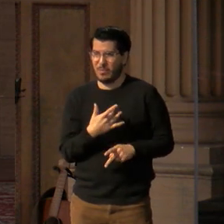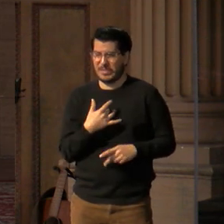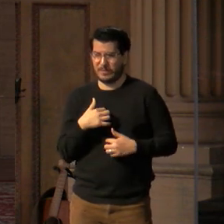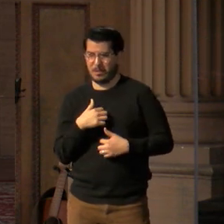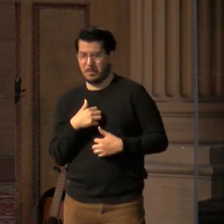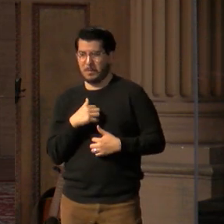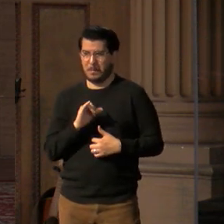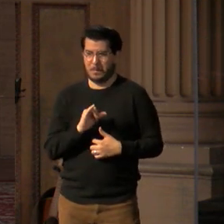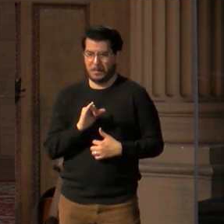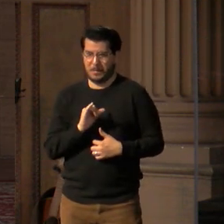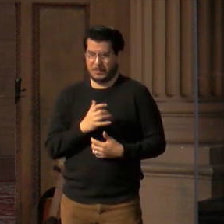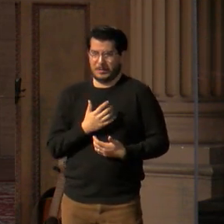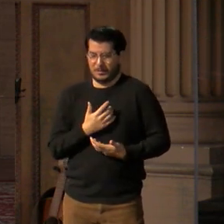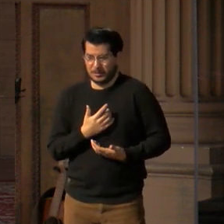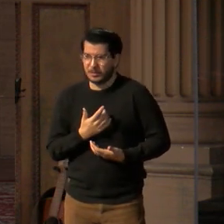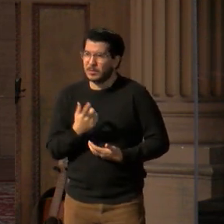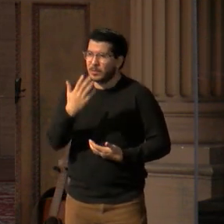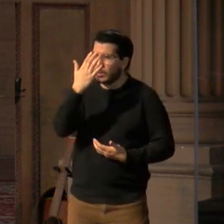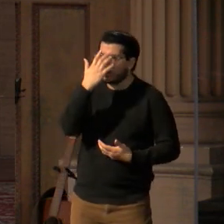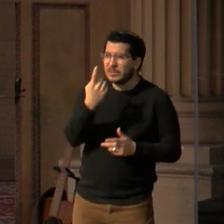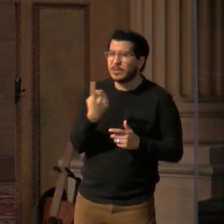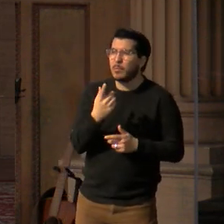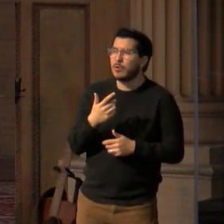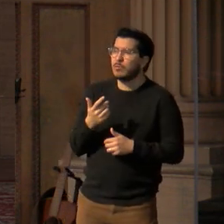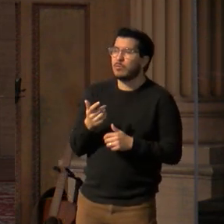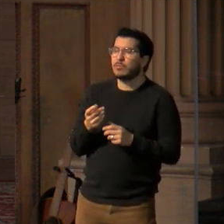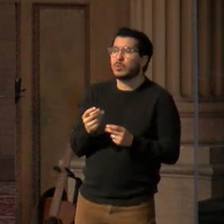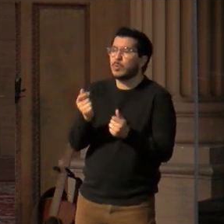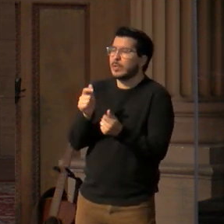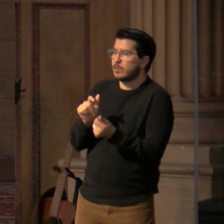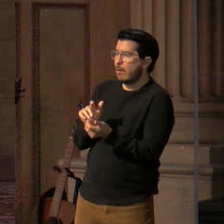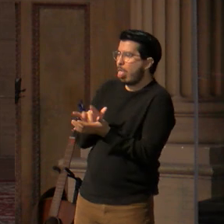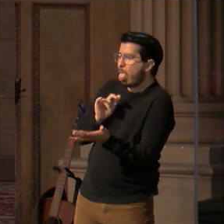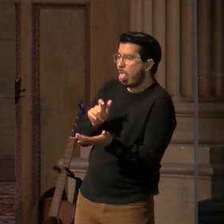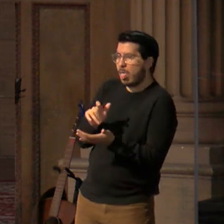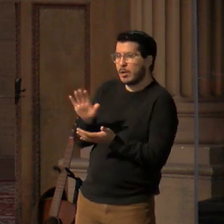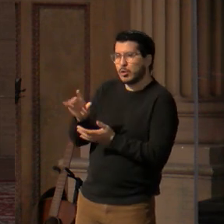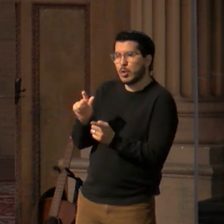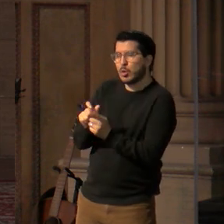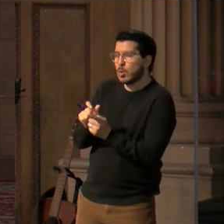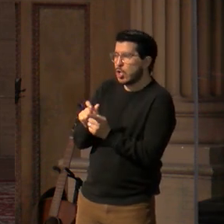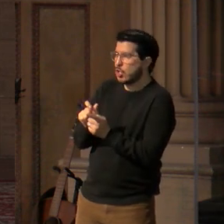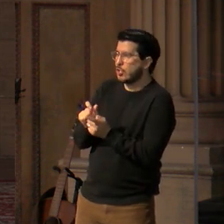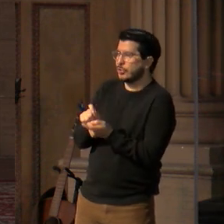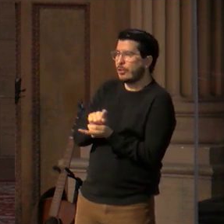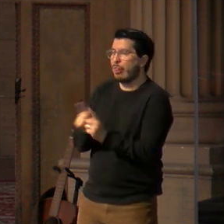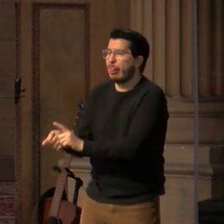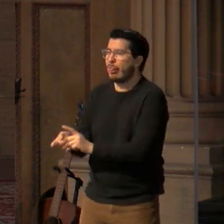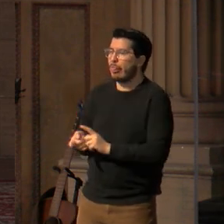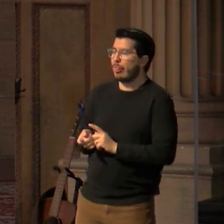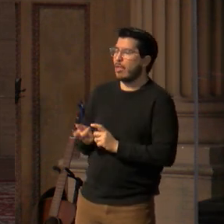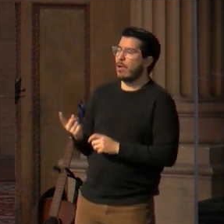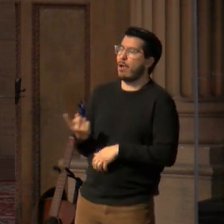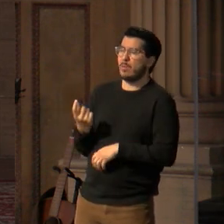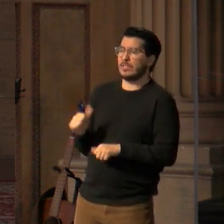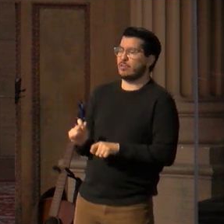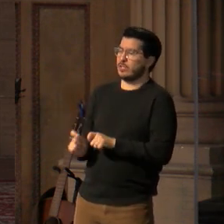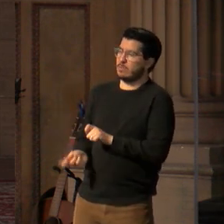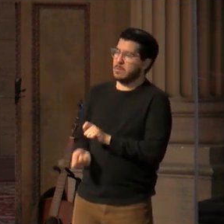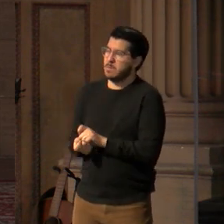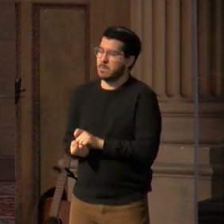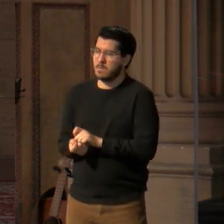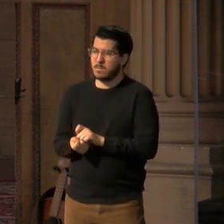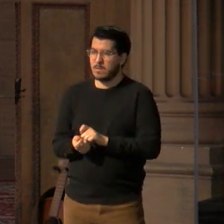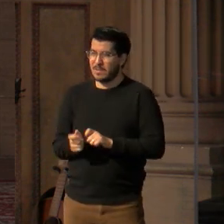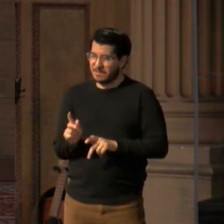You probably know this feeling, the person who's quick to twist your words, the person who's always looking to nail you. It seems like they're always just lurking